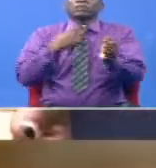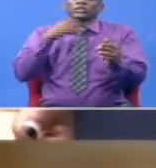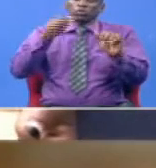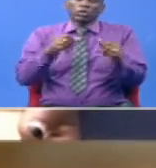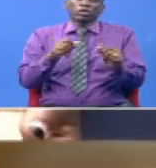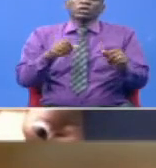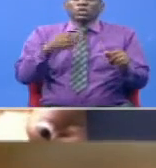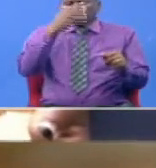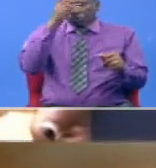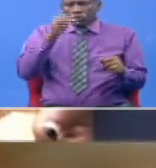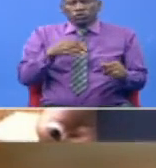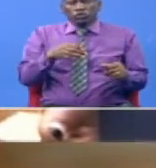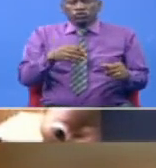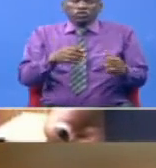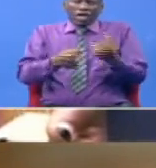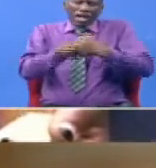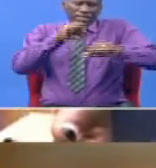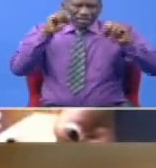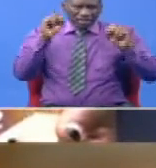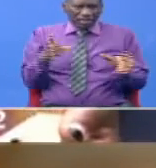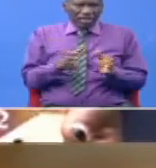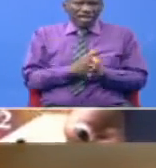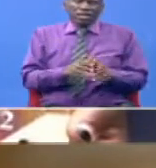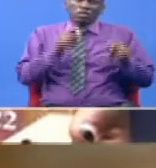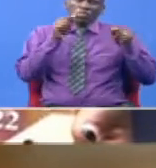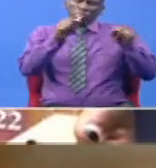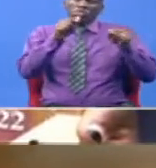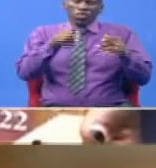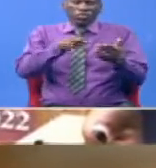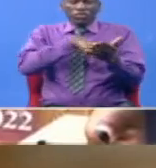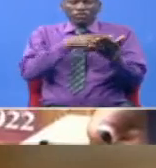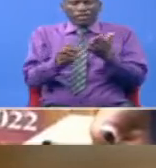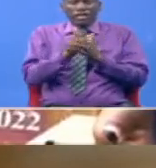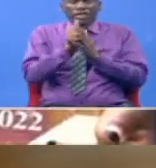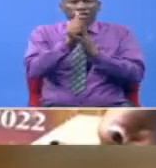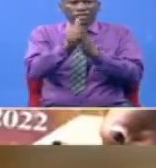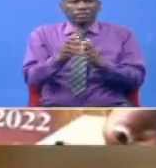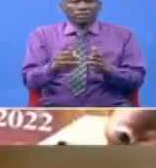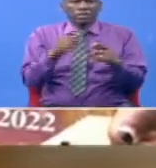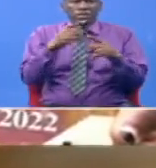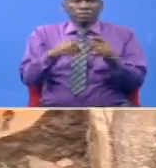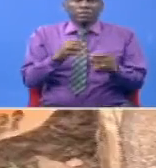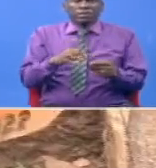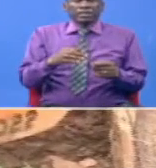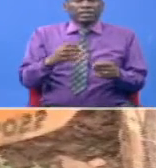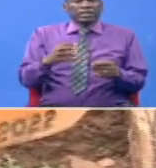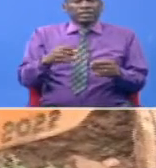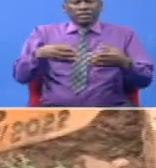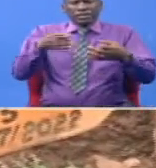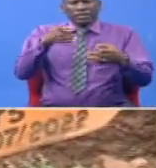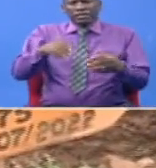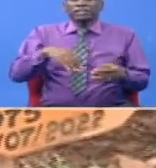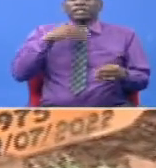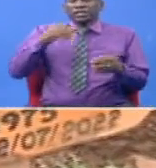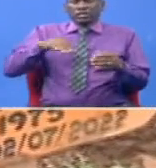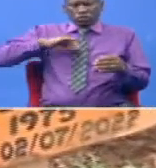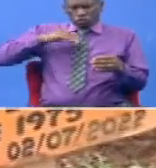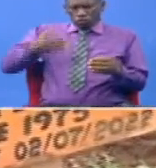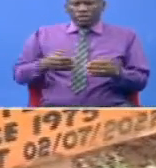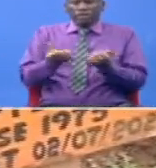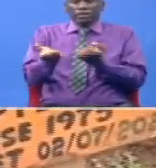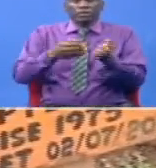negligence, being ill-equipped, ultimately pointing to a failure in leadership at some point. The bereaved is a resident of Baringo County, a